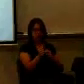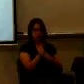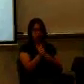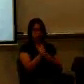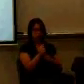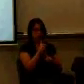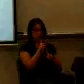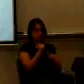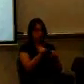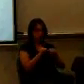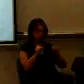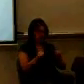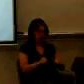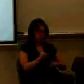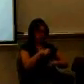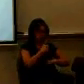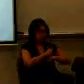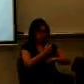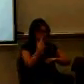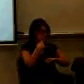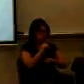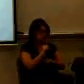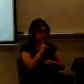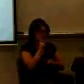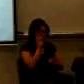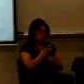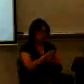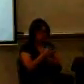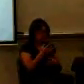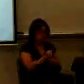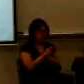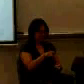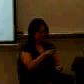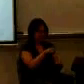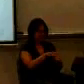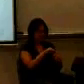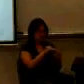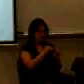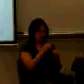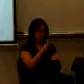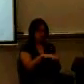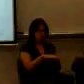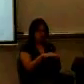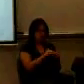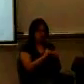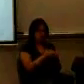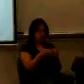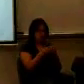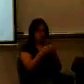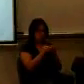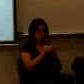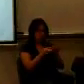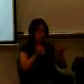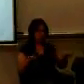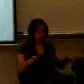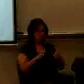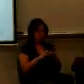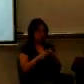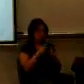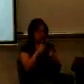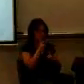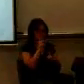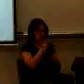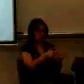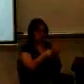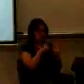not a reporting system that's set up for it, so it's really hard to get exact numbers on how widespread the problem is, because they're not